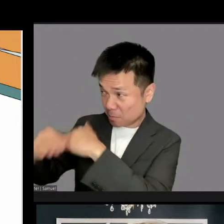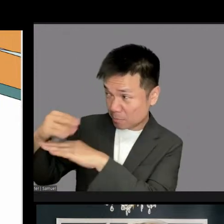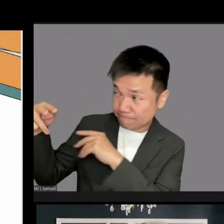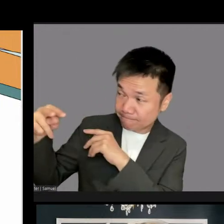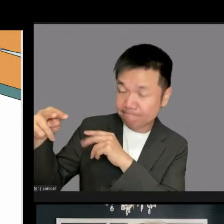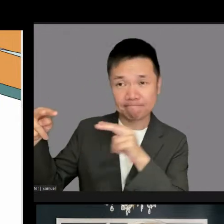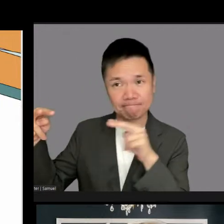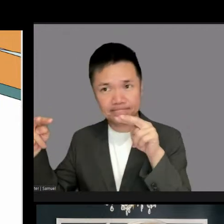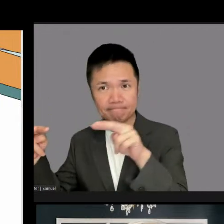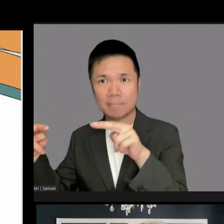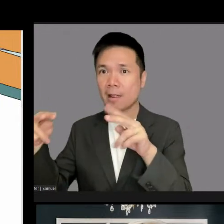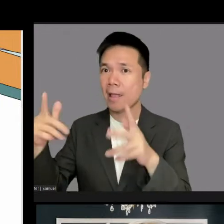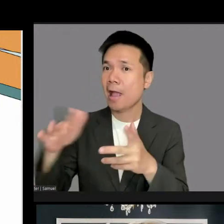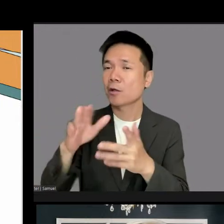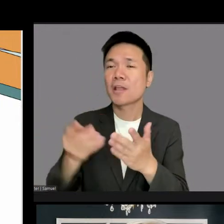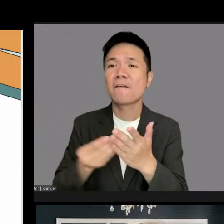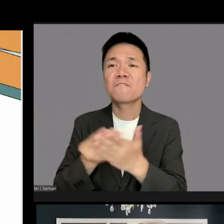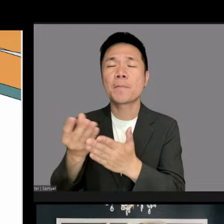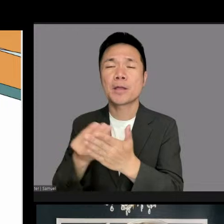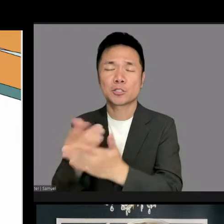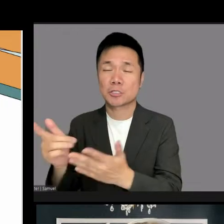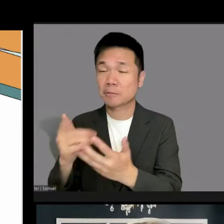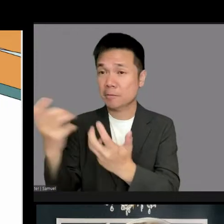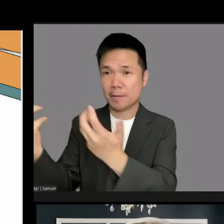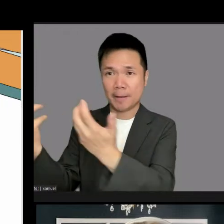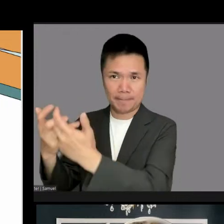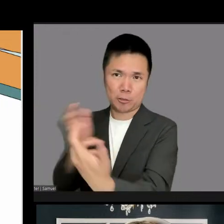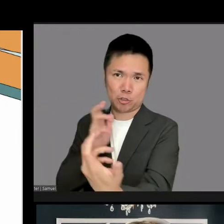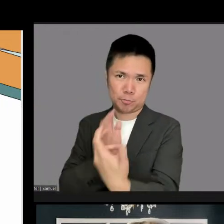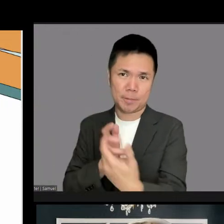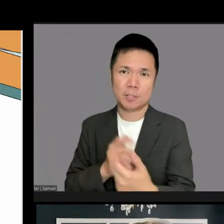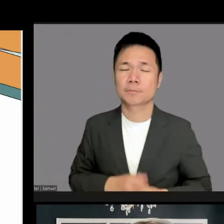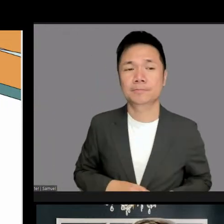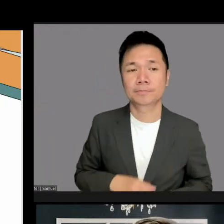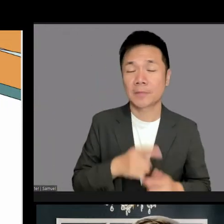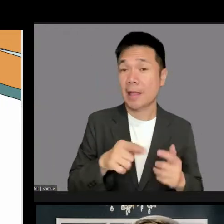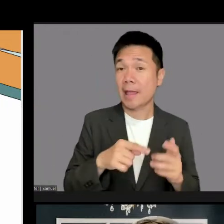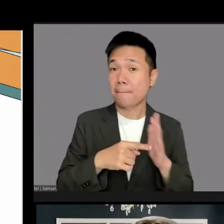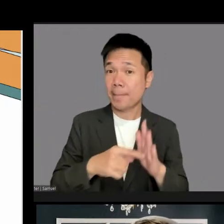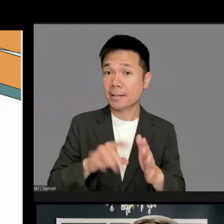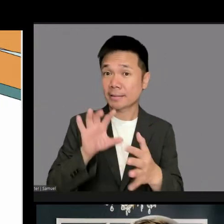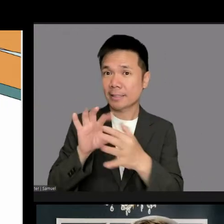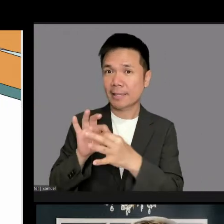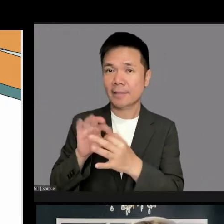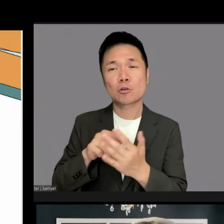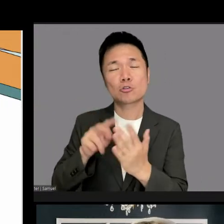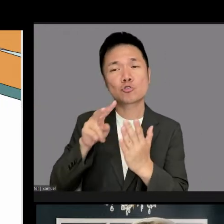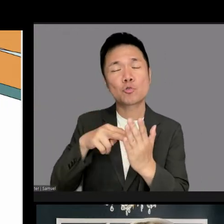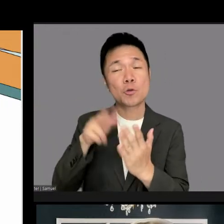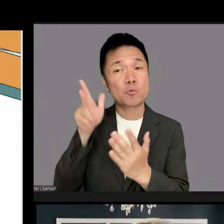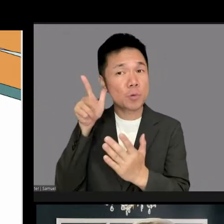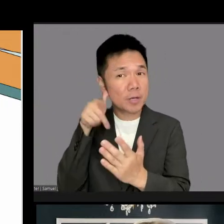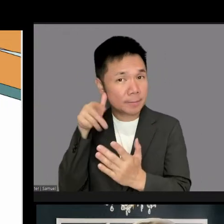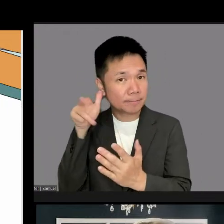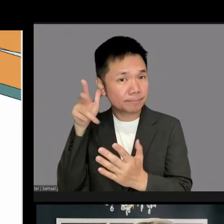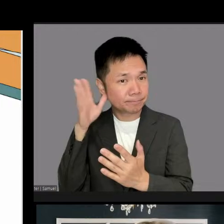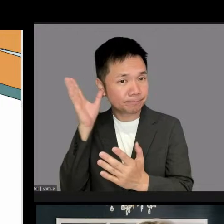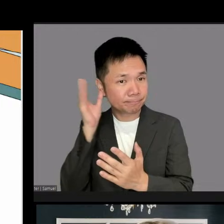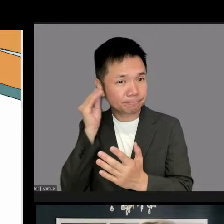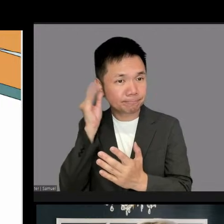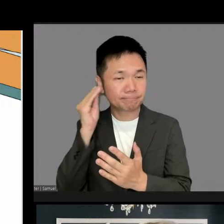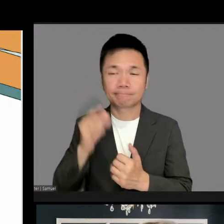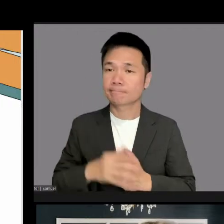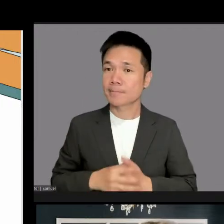is meaningful and correctly interpreted by assistive technologies such as screen readers. So when you're manually